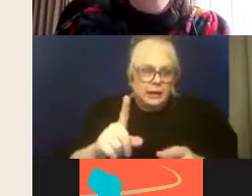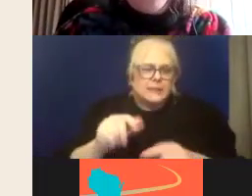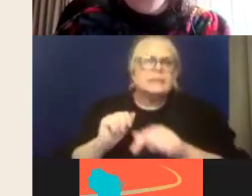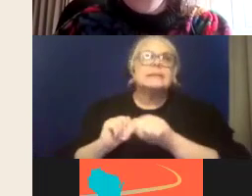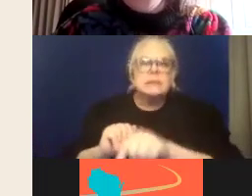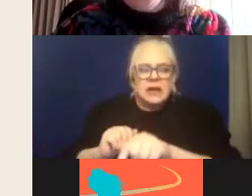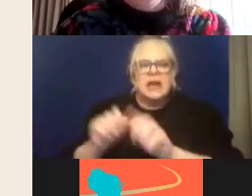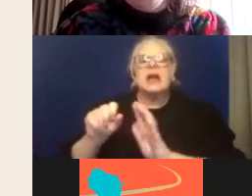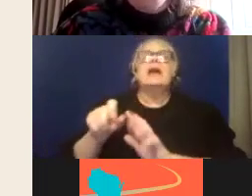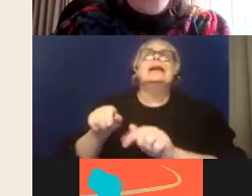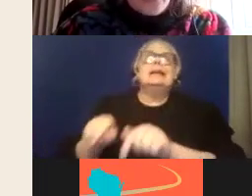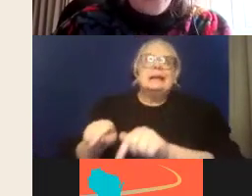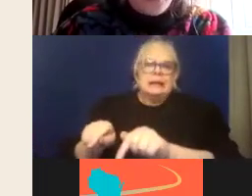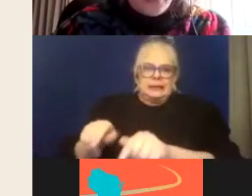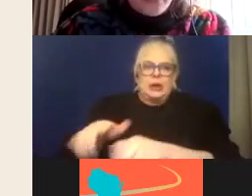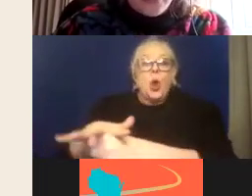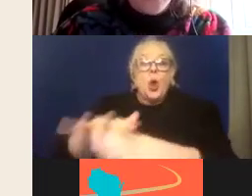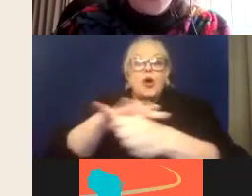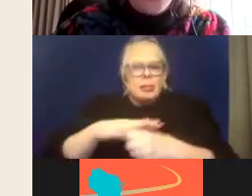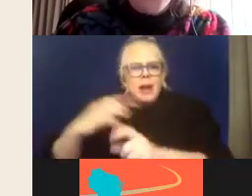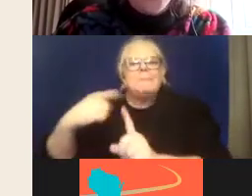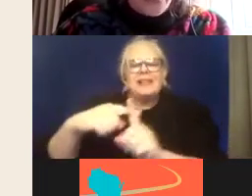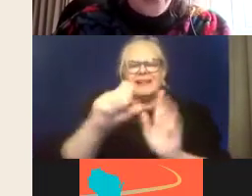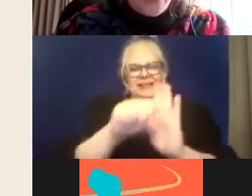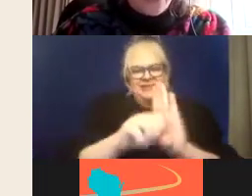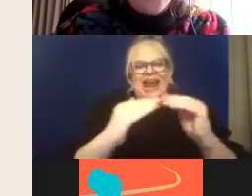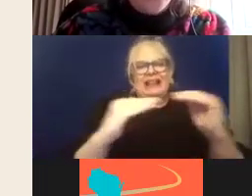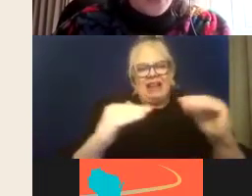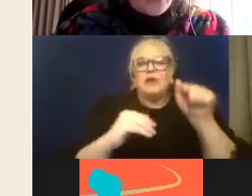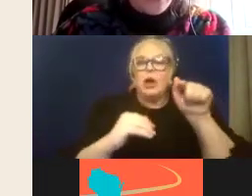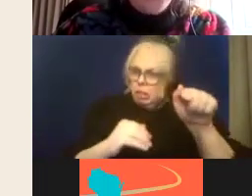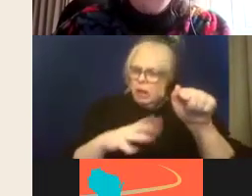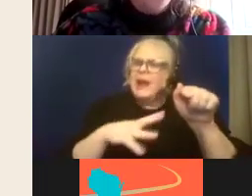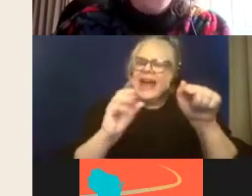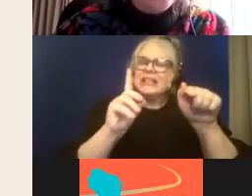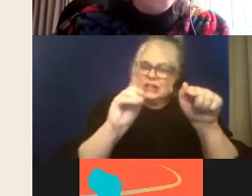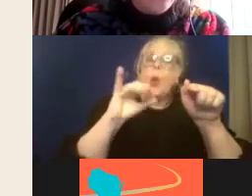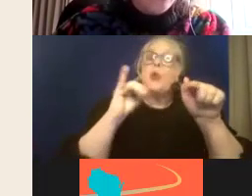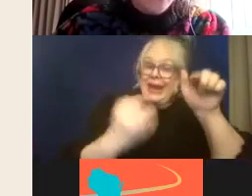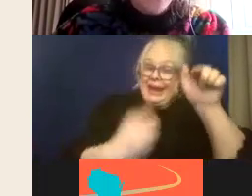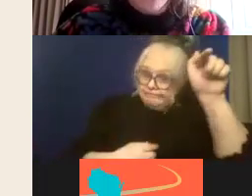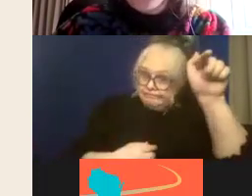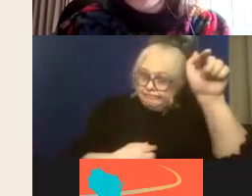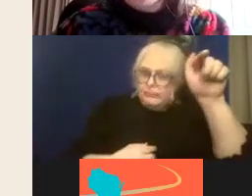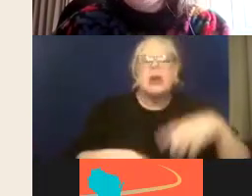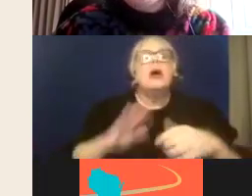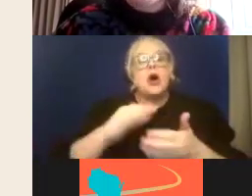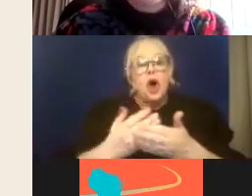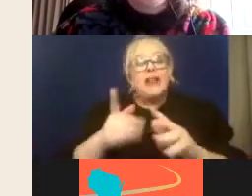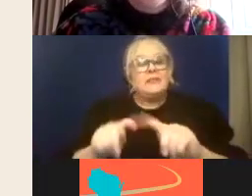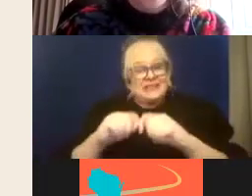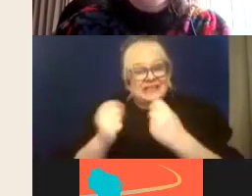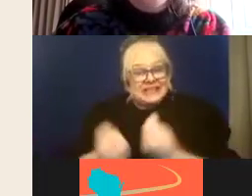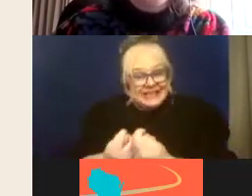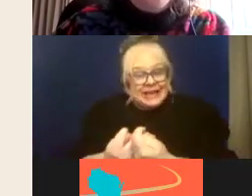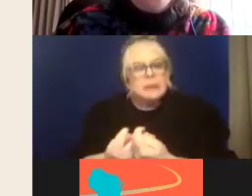DOJ. All ICAC affiliates have specialized training in responding to ICAC cases. There